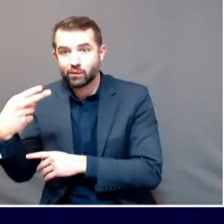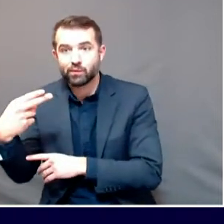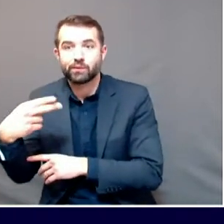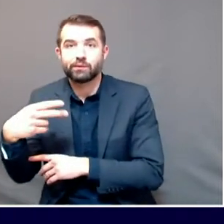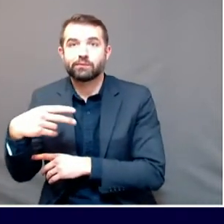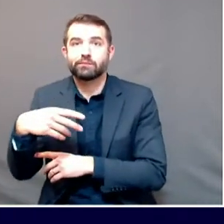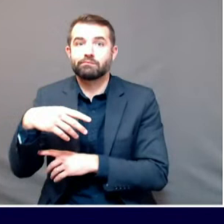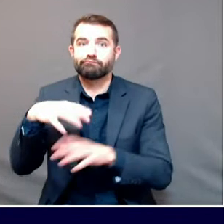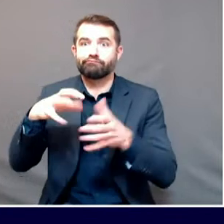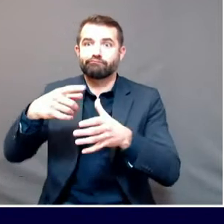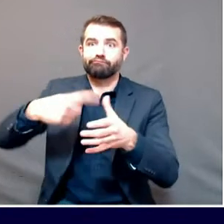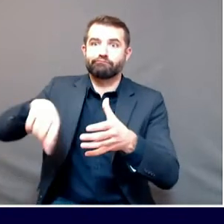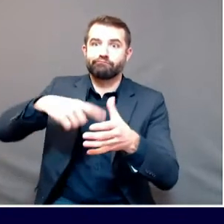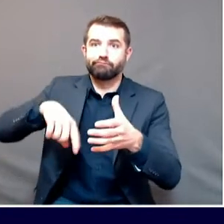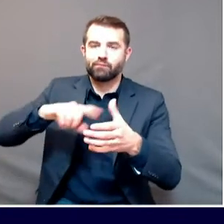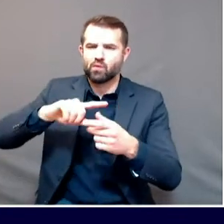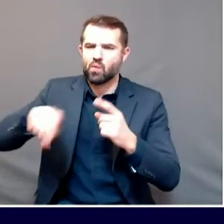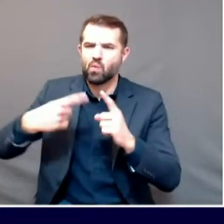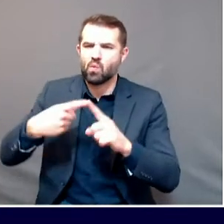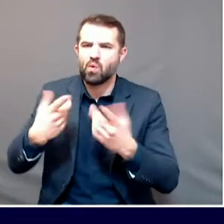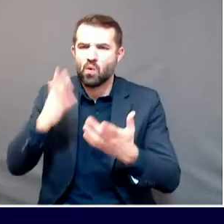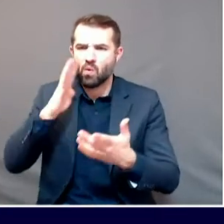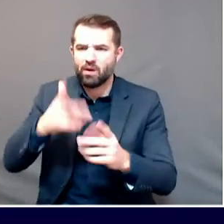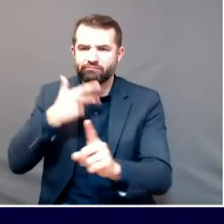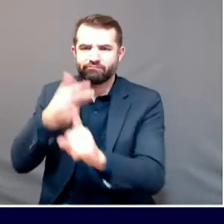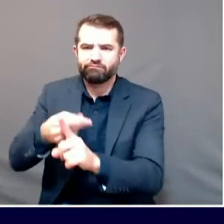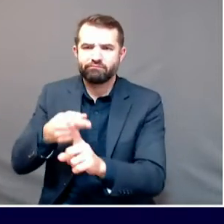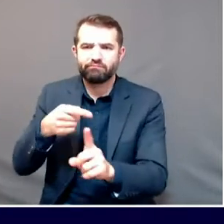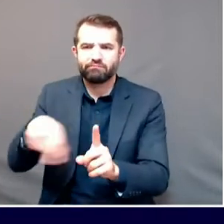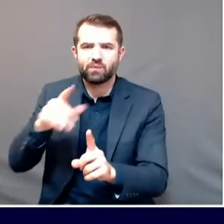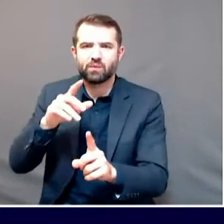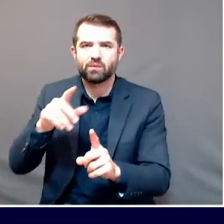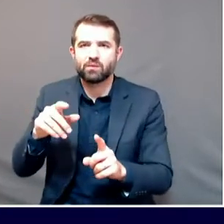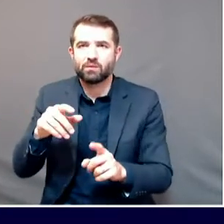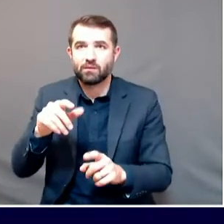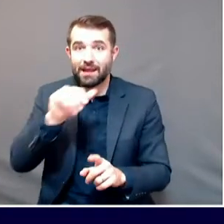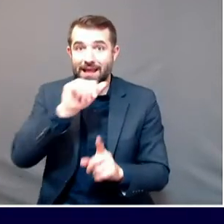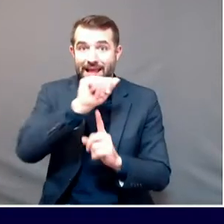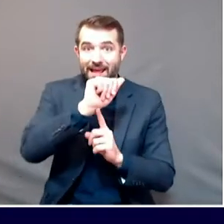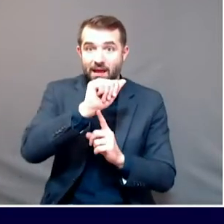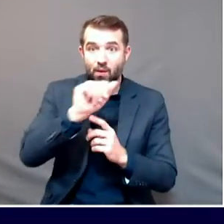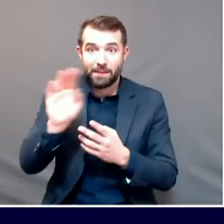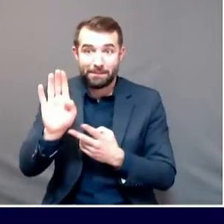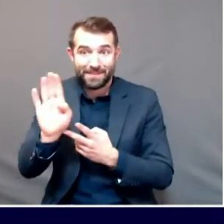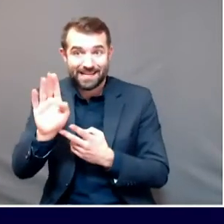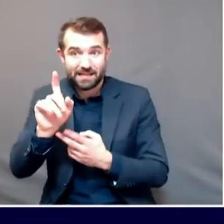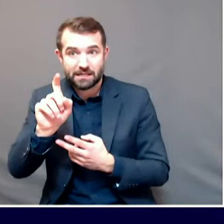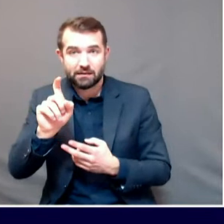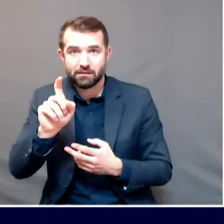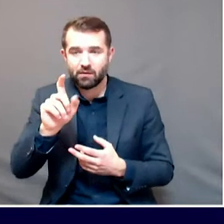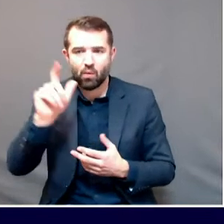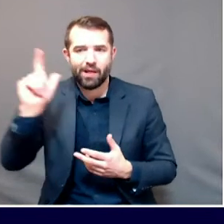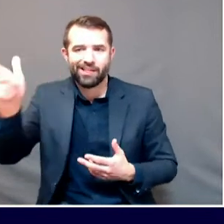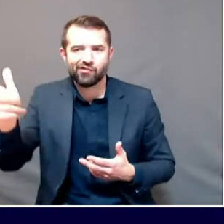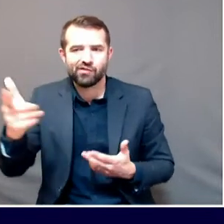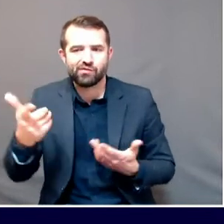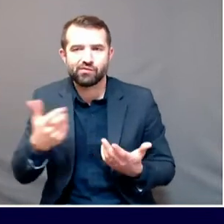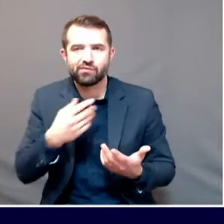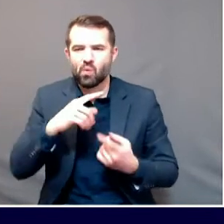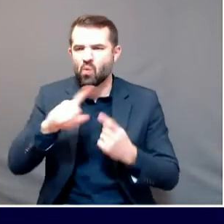be in that kind of latter part of phase 1A that you've talked about after the initial people in phase